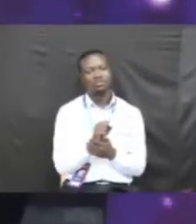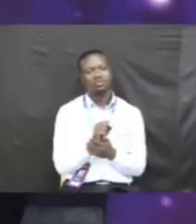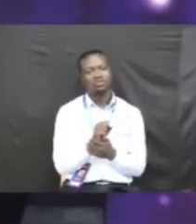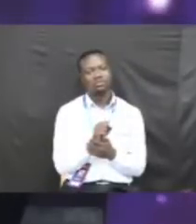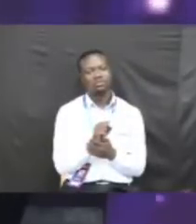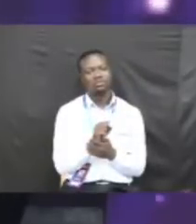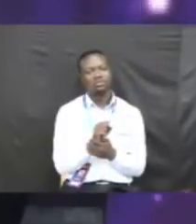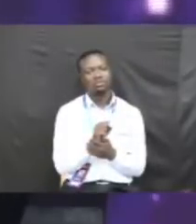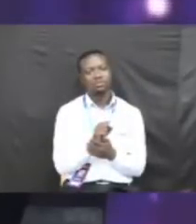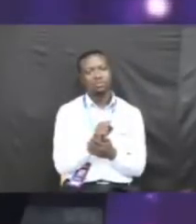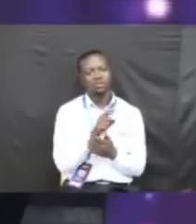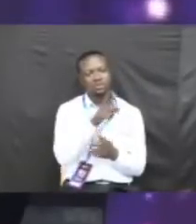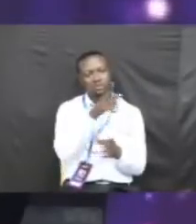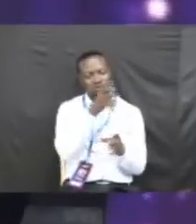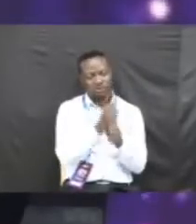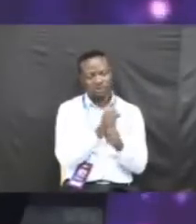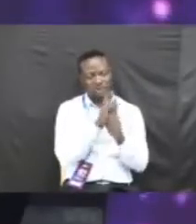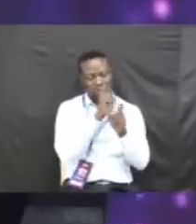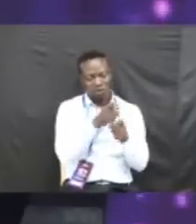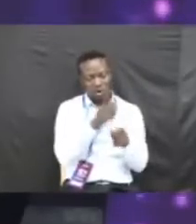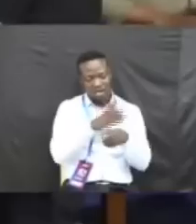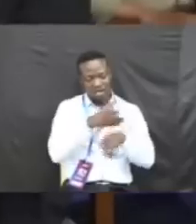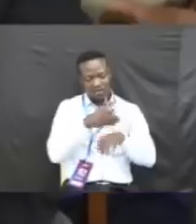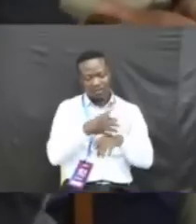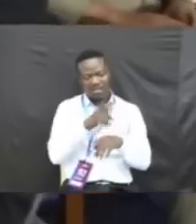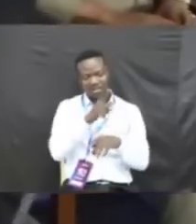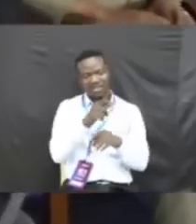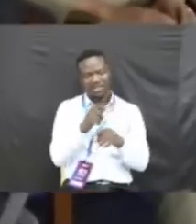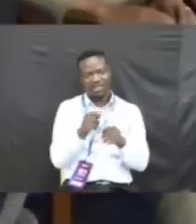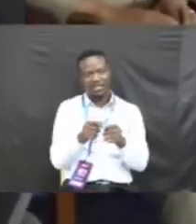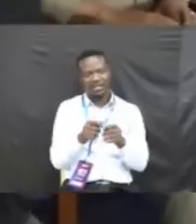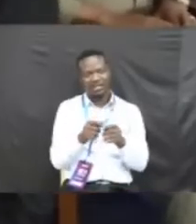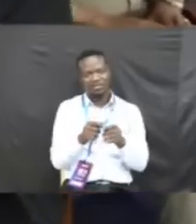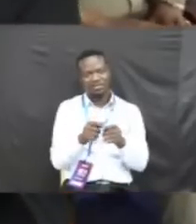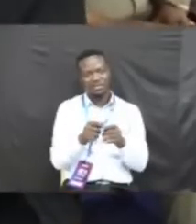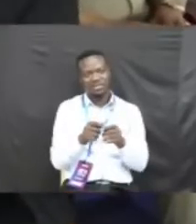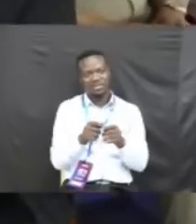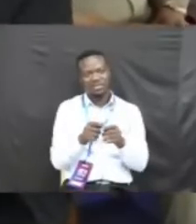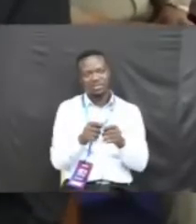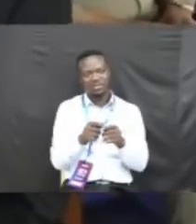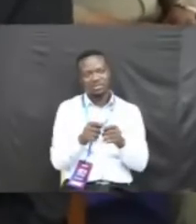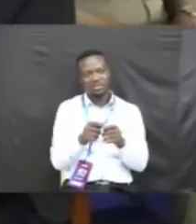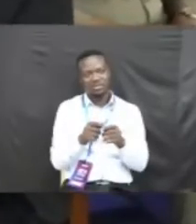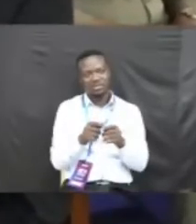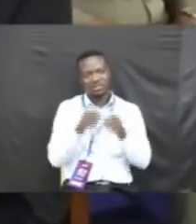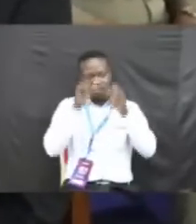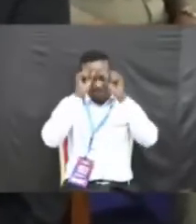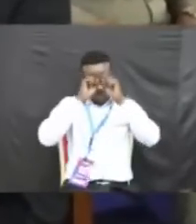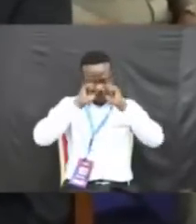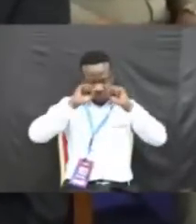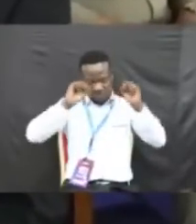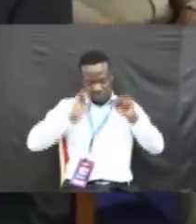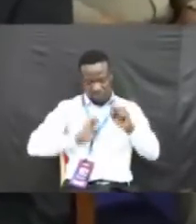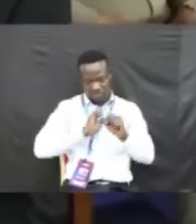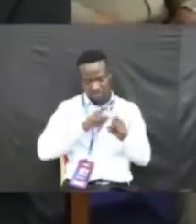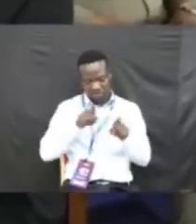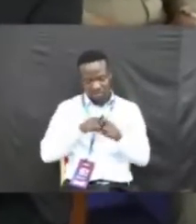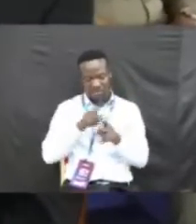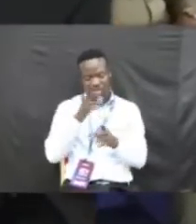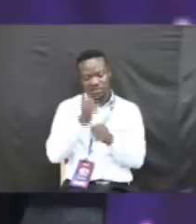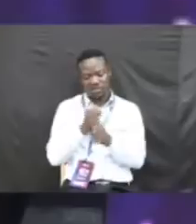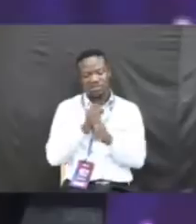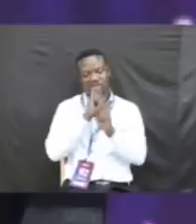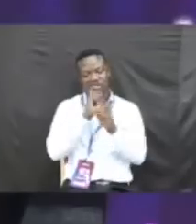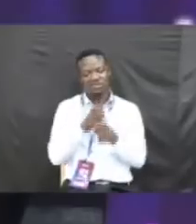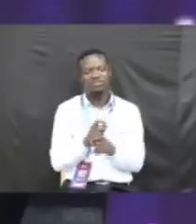preciding ed also had an award. Maybe I have to I have to join that assembly. Elder Felic the preciding